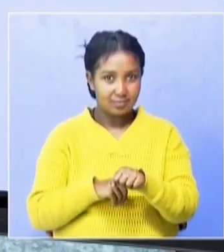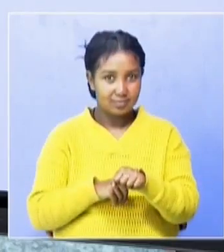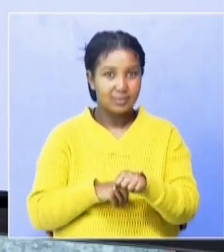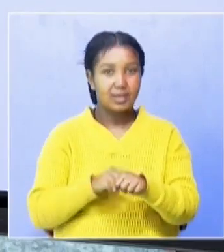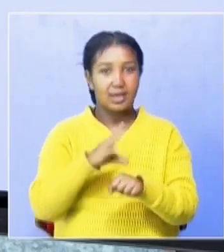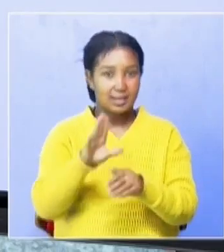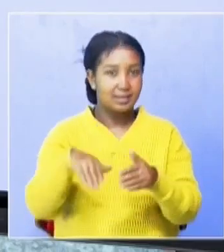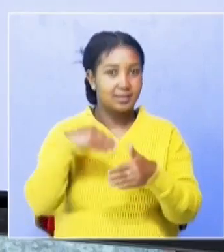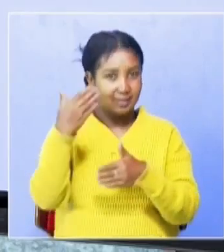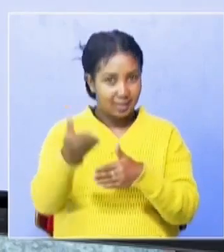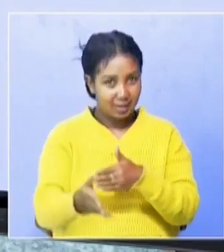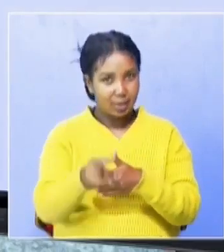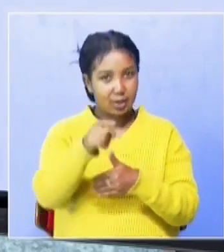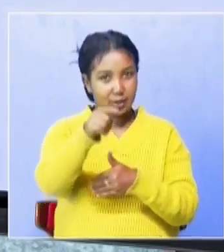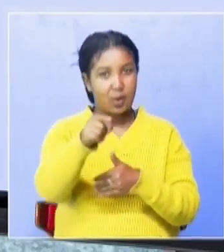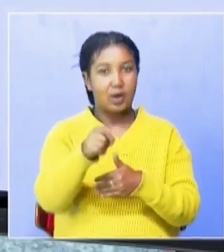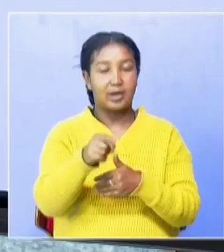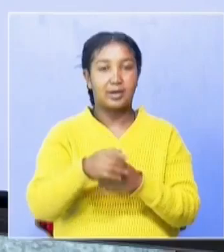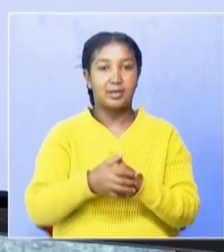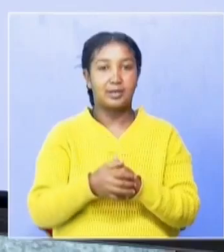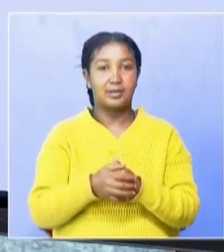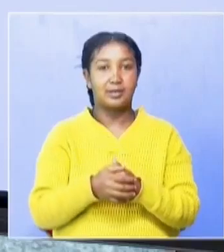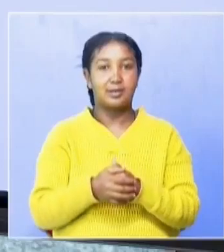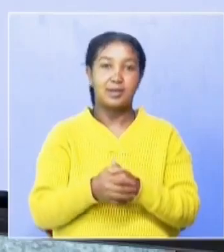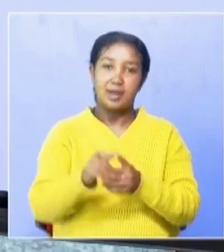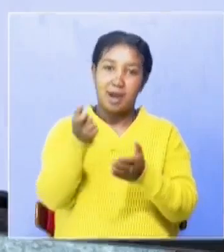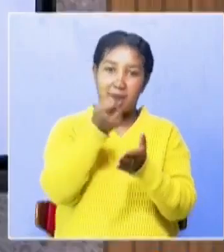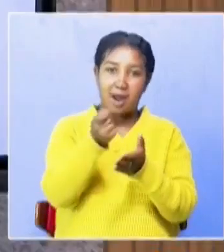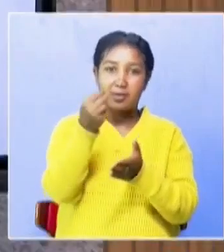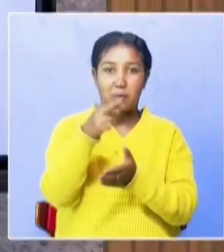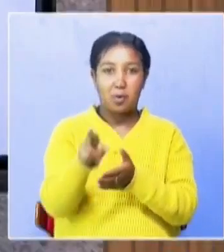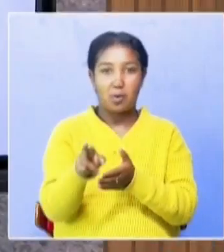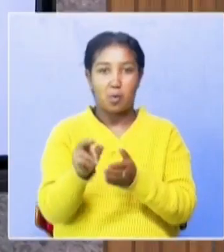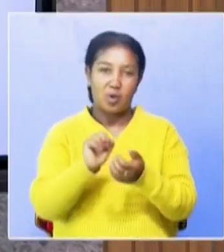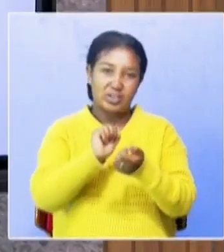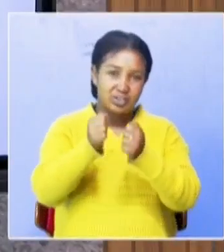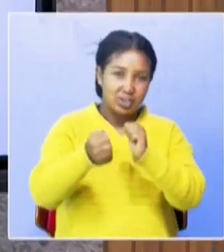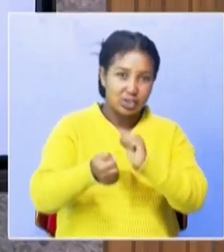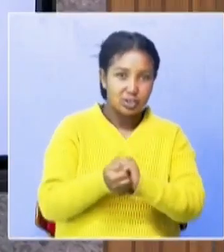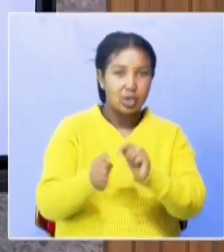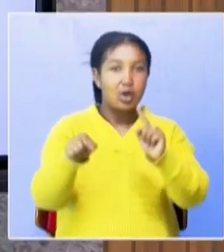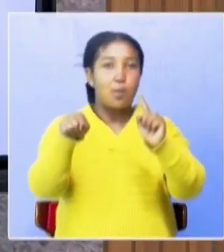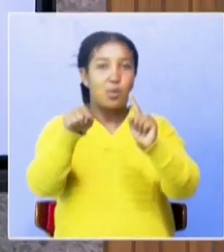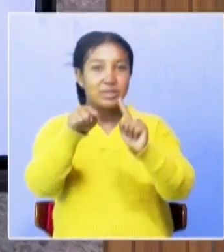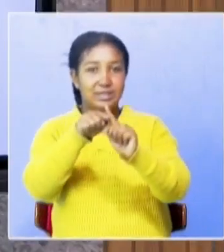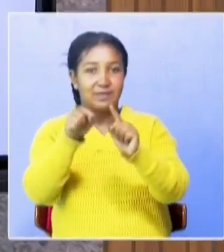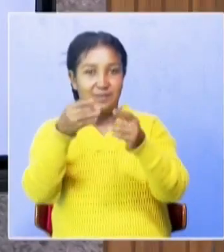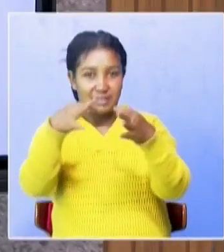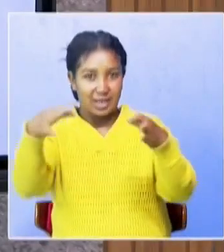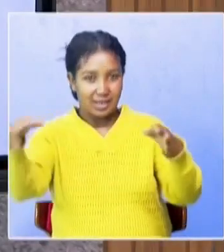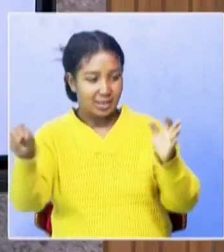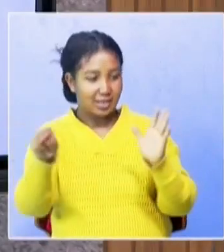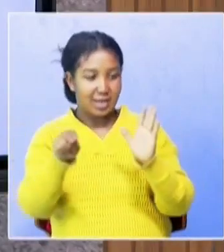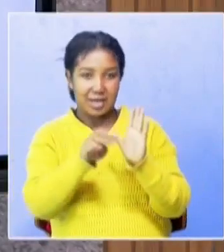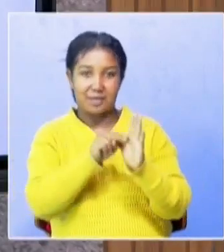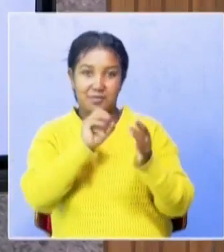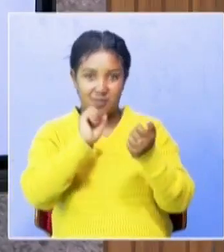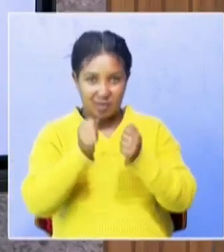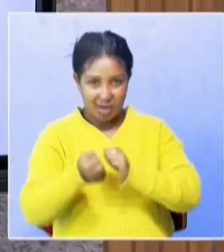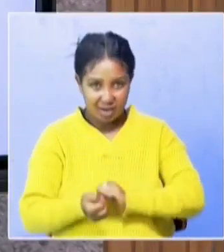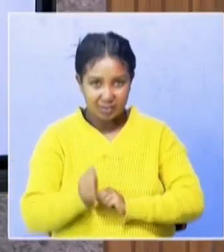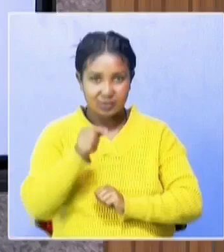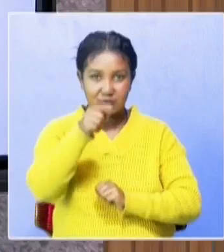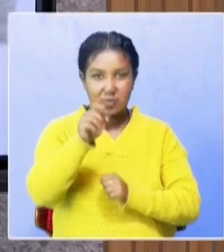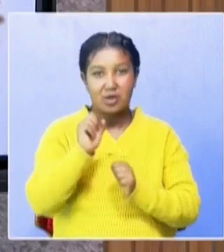And then you are going to write or maybe change positive sentence into their negative form and